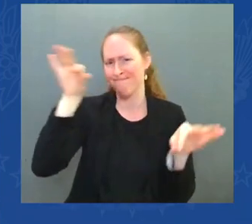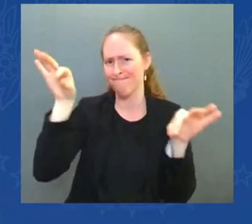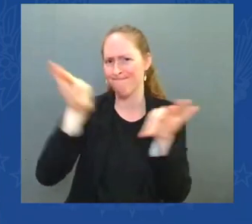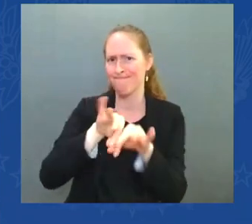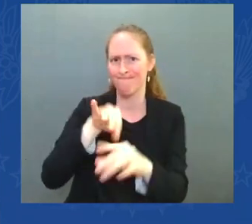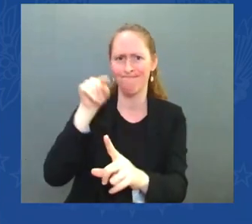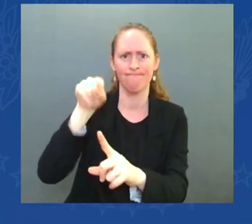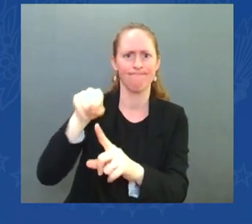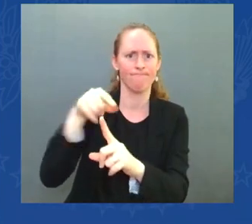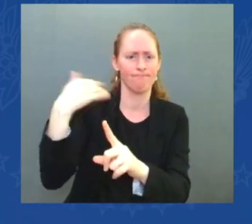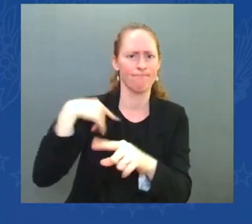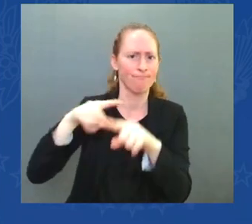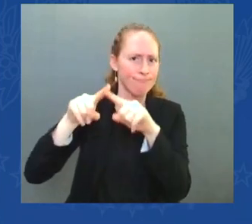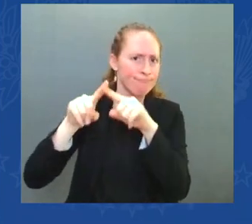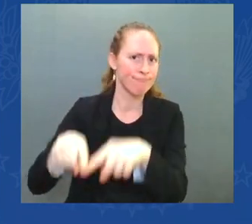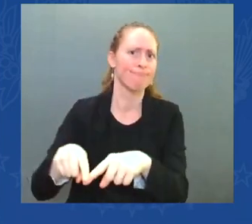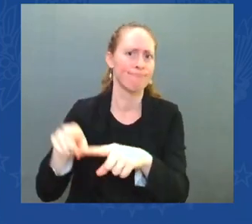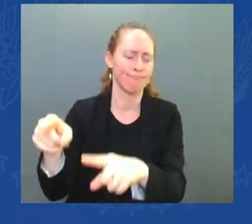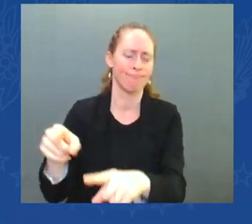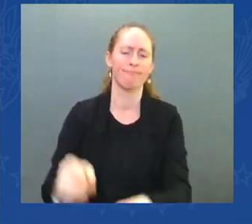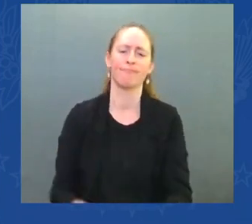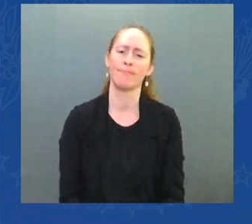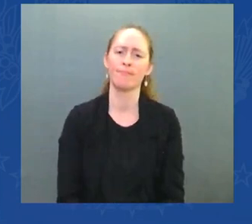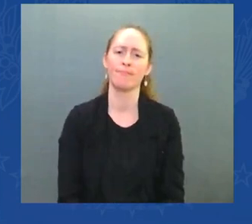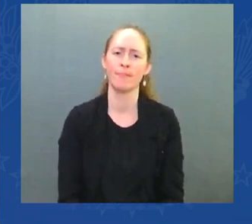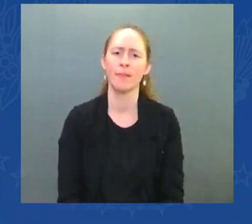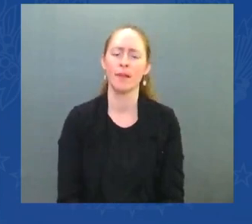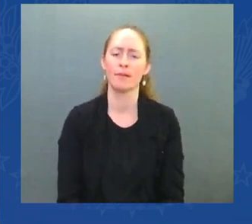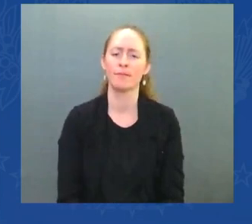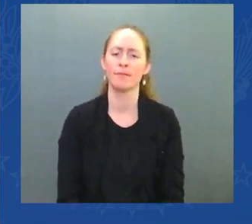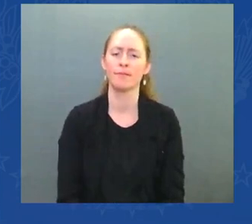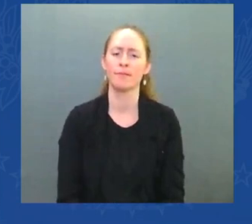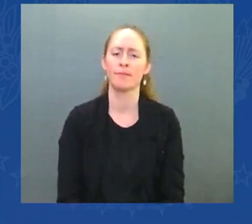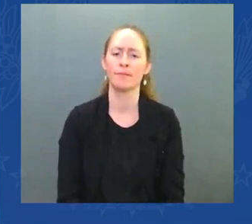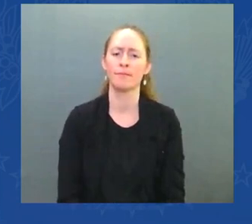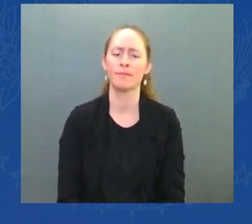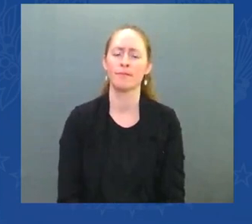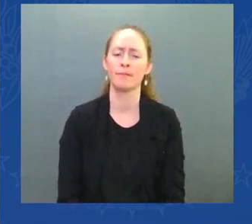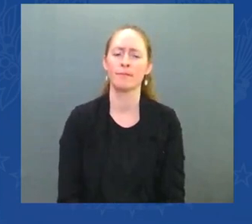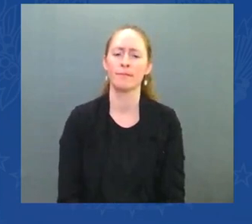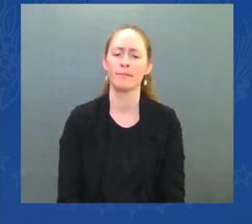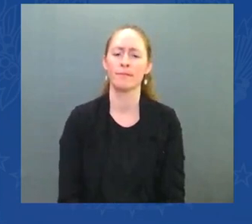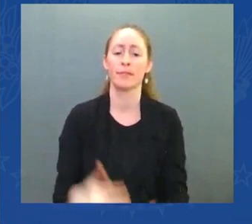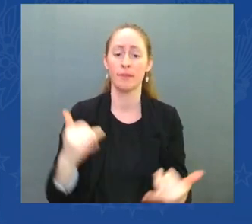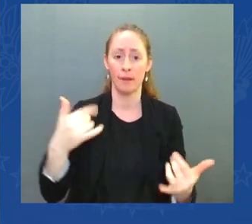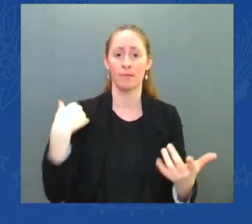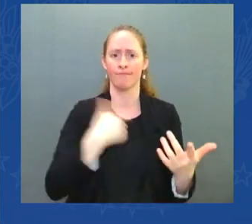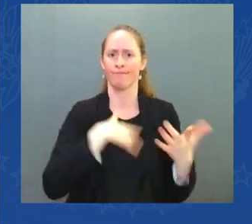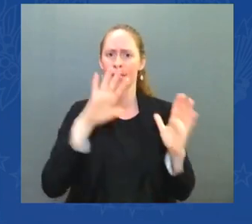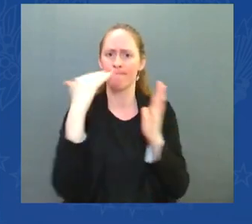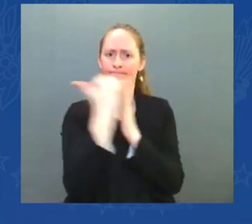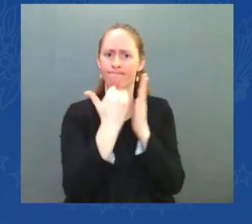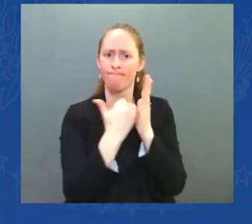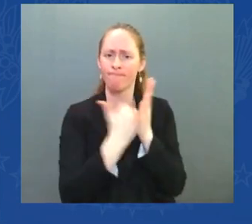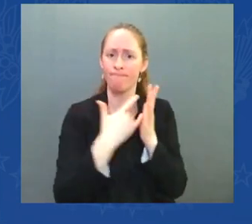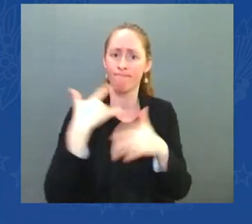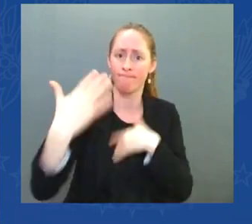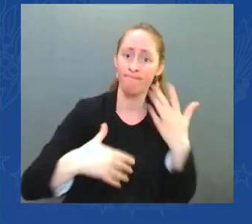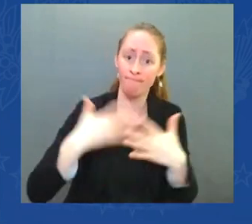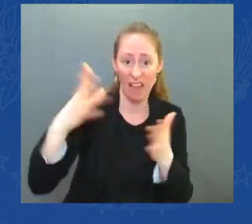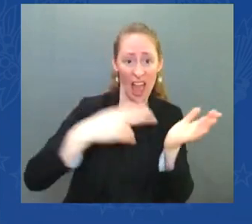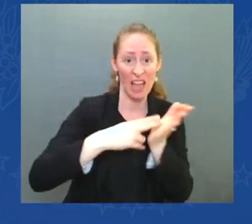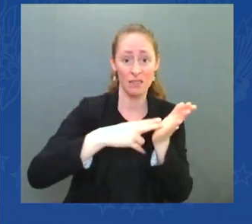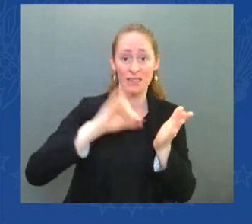actions we are taking today would not be possible without their partnership. So I'm proud to now welcome a